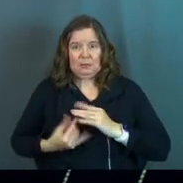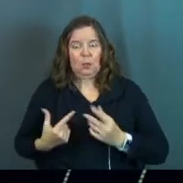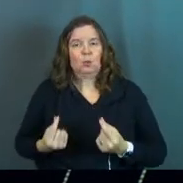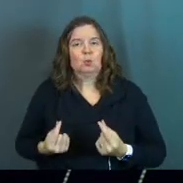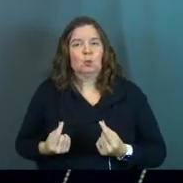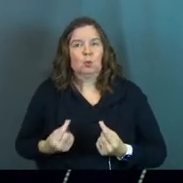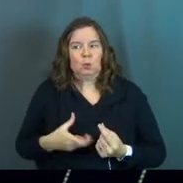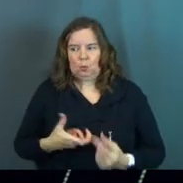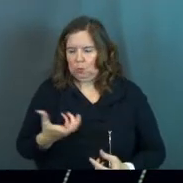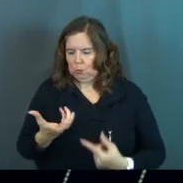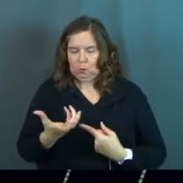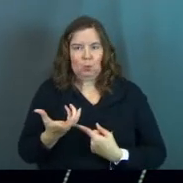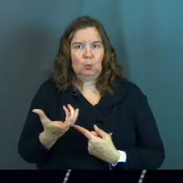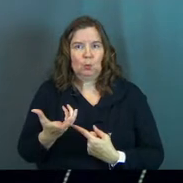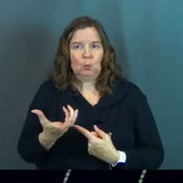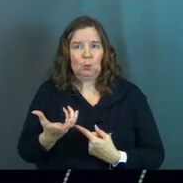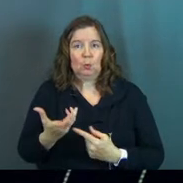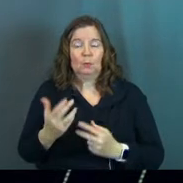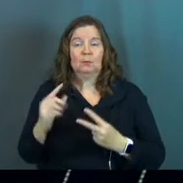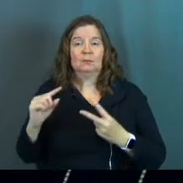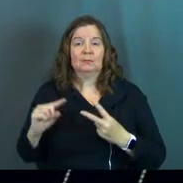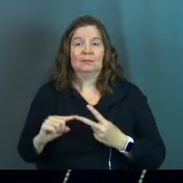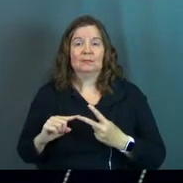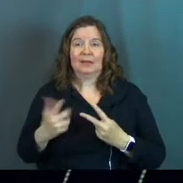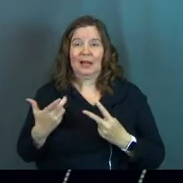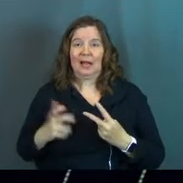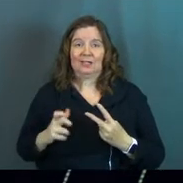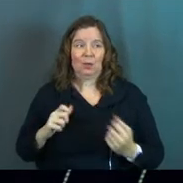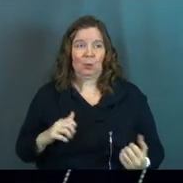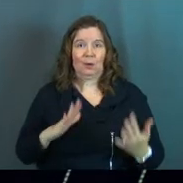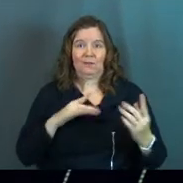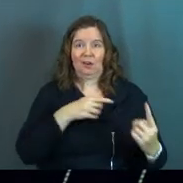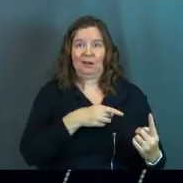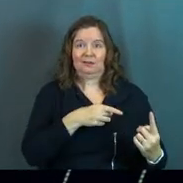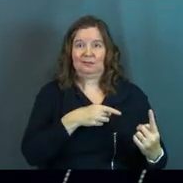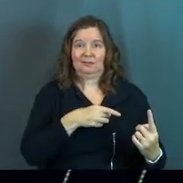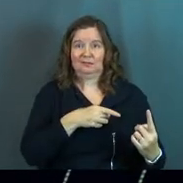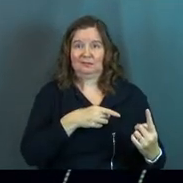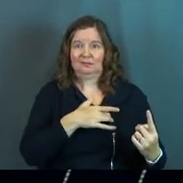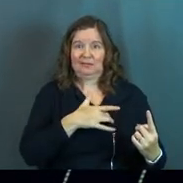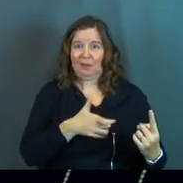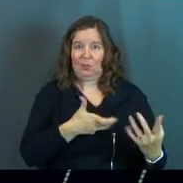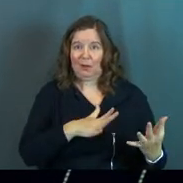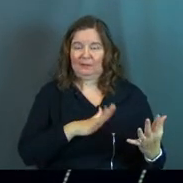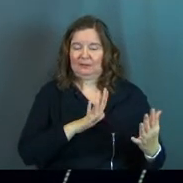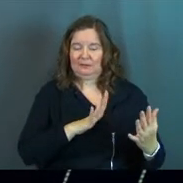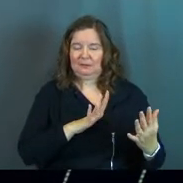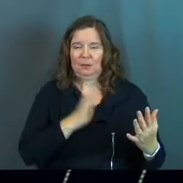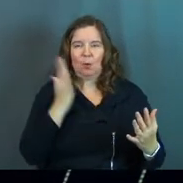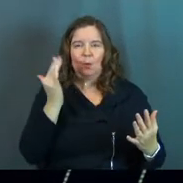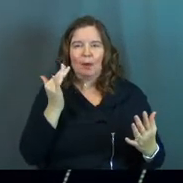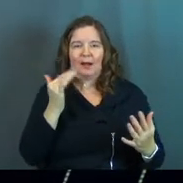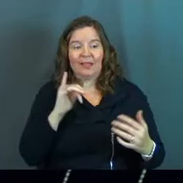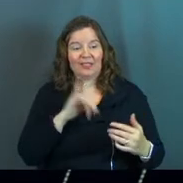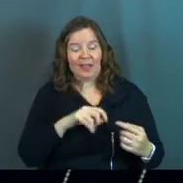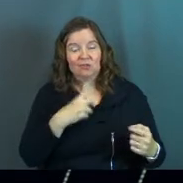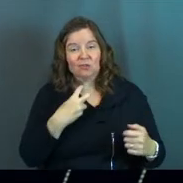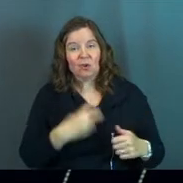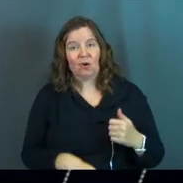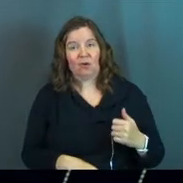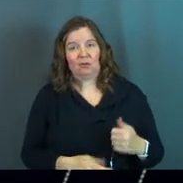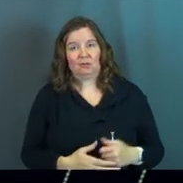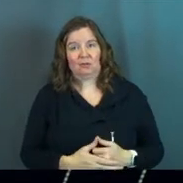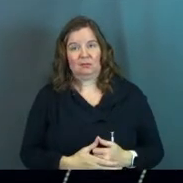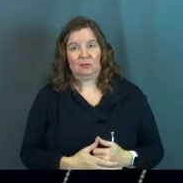What am I going to do with it? Well, step two, I don't want to confront the person who hurt me. Why? Because that's